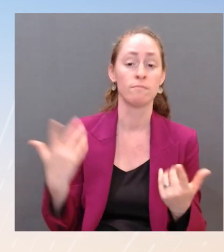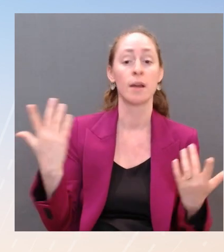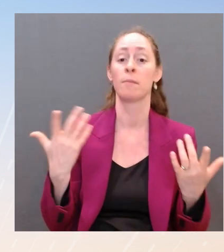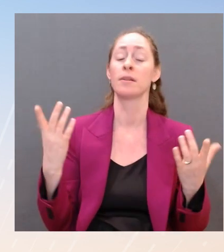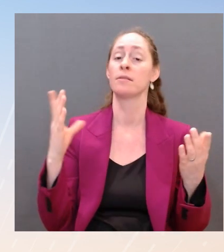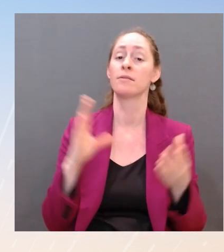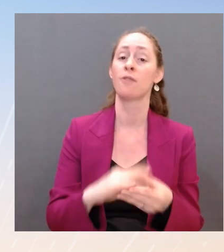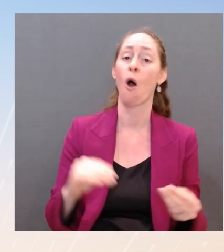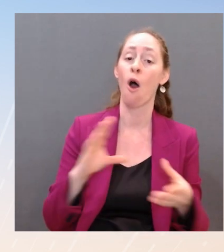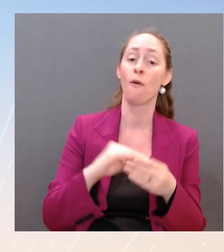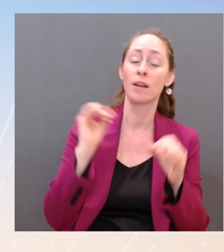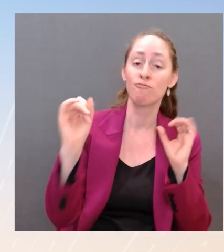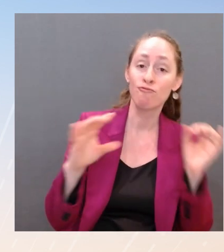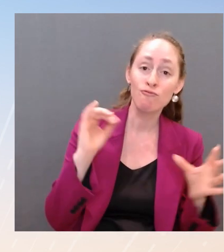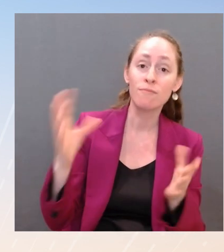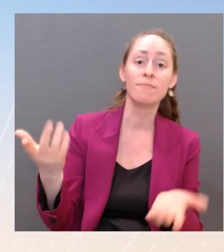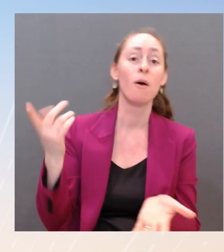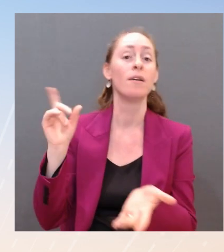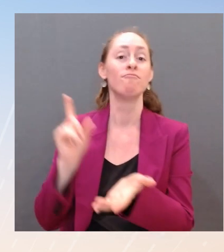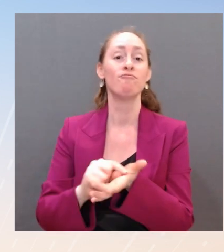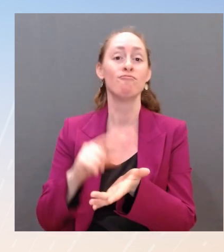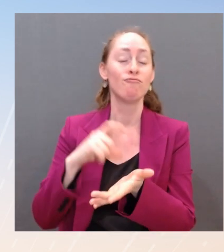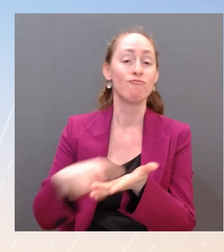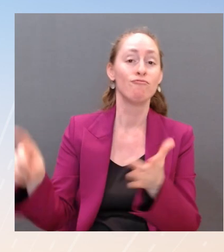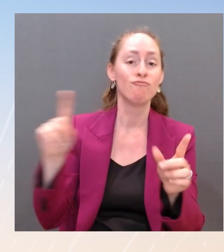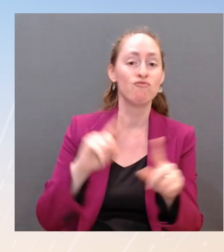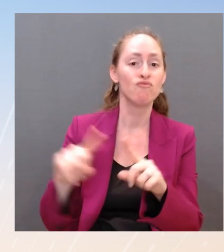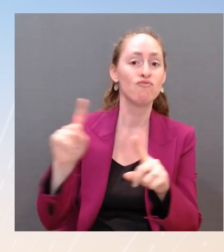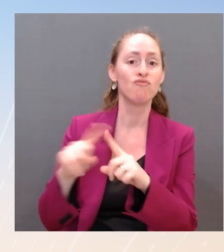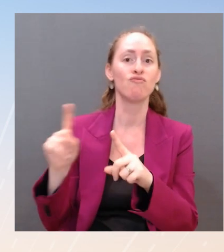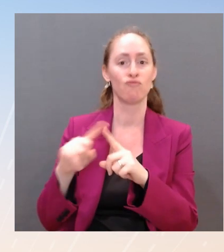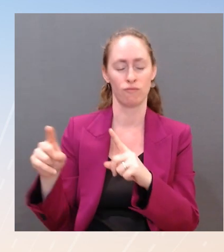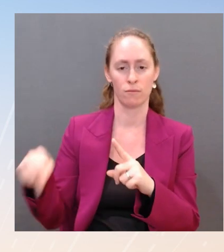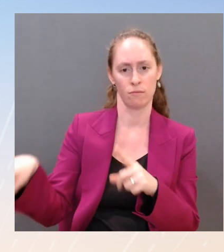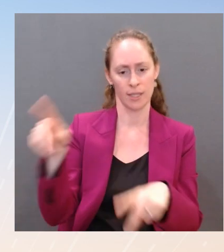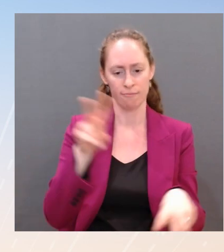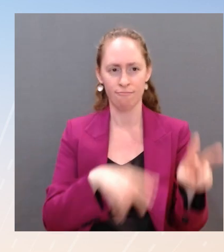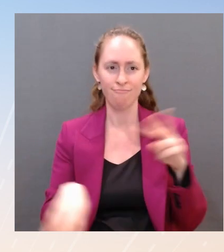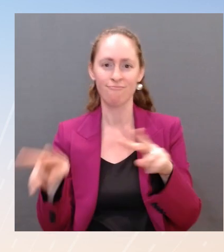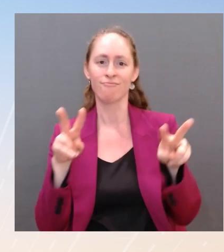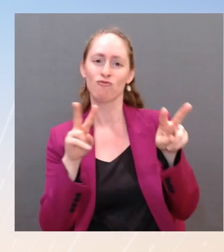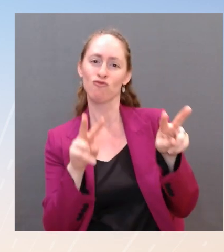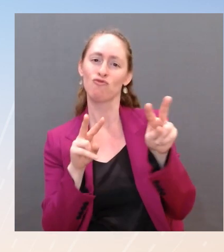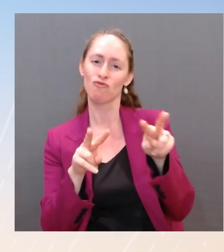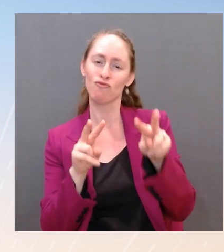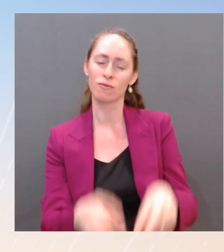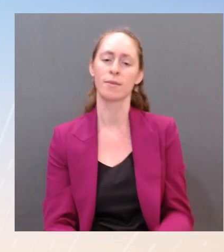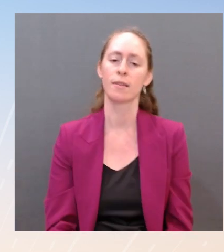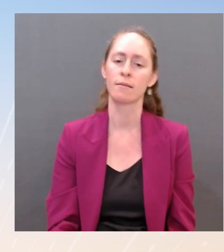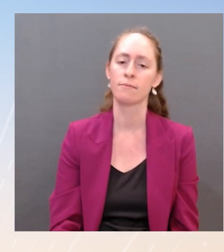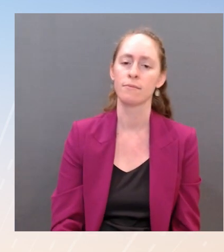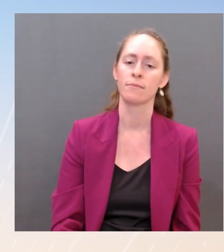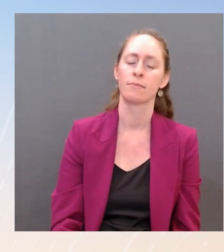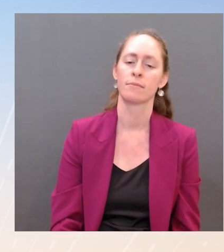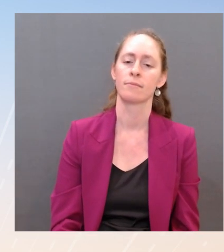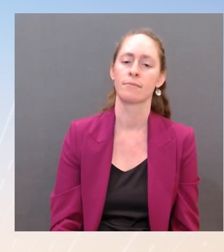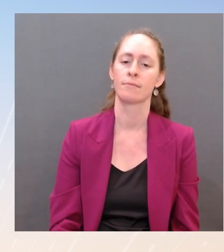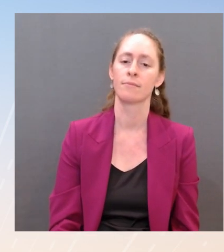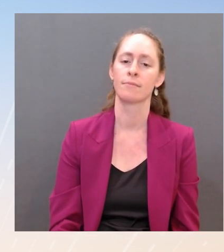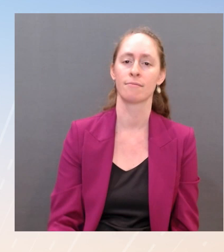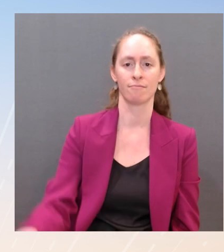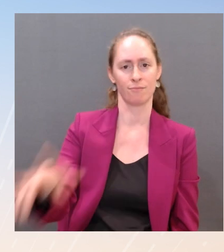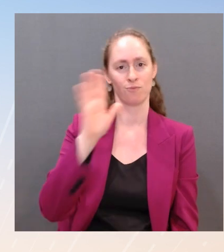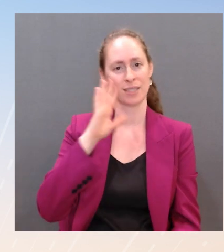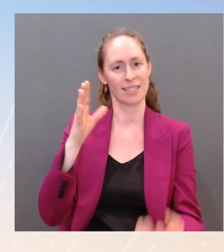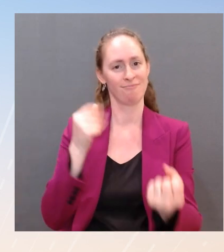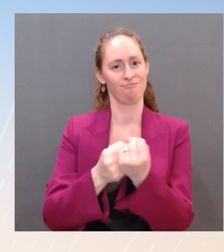media, entertainment, and tech spaces who can help them bring those ideas to life. For the past 6 weeks, the young leaders